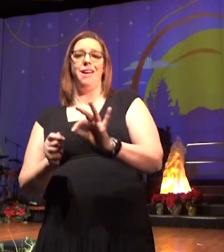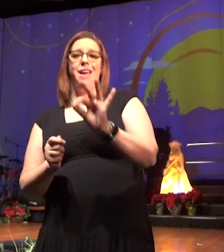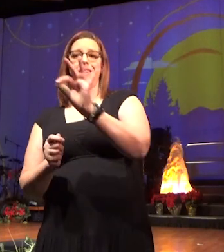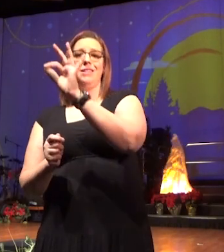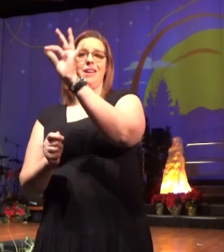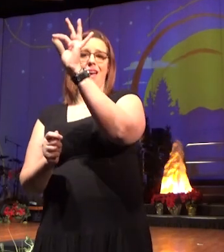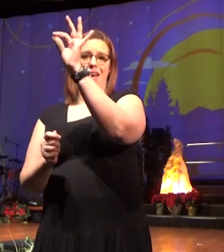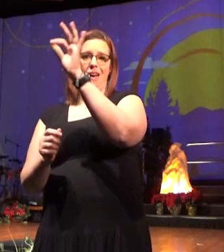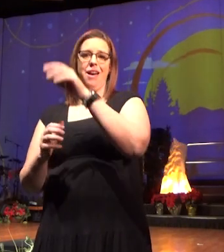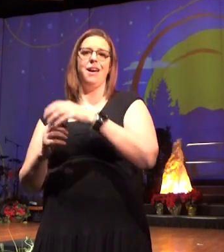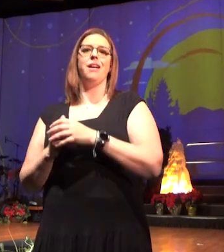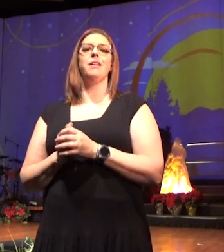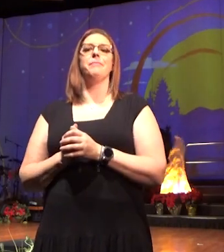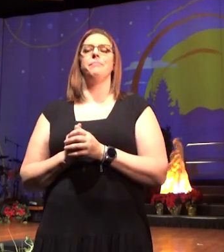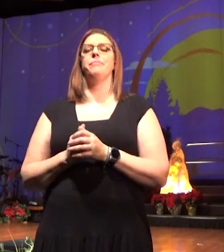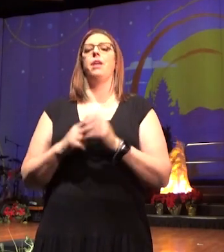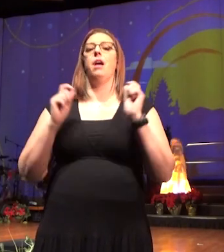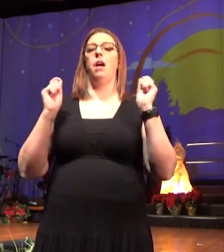Oh, yeah, hey,